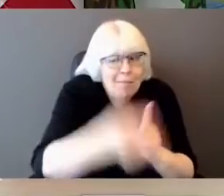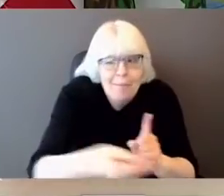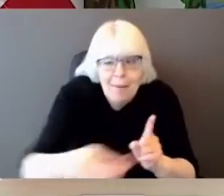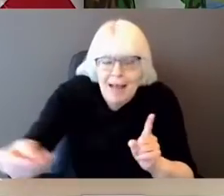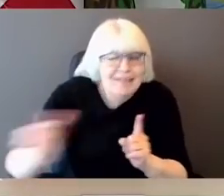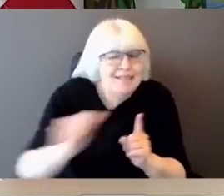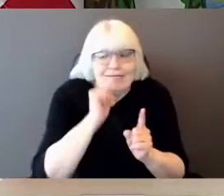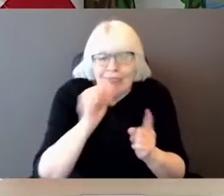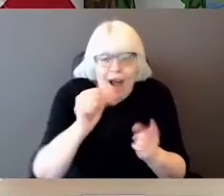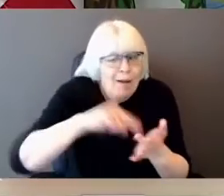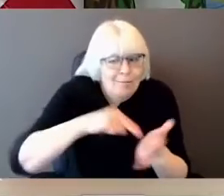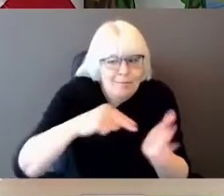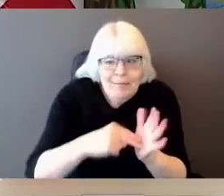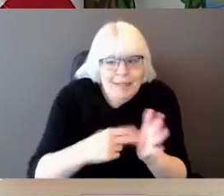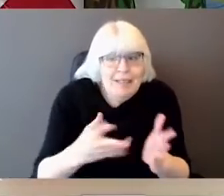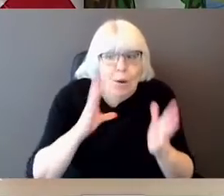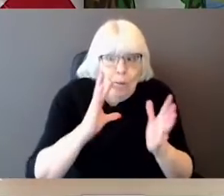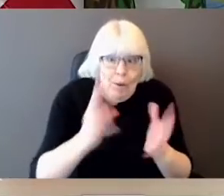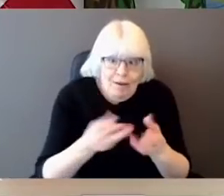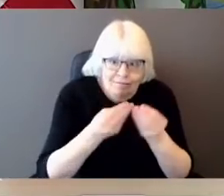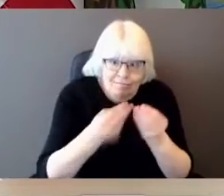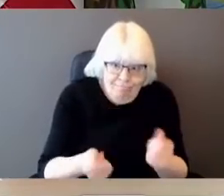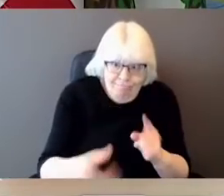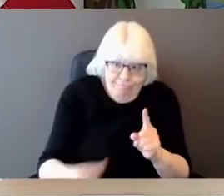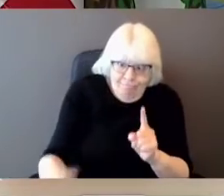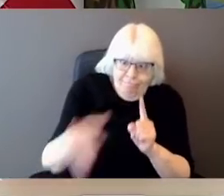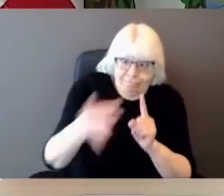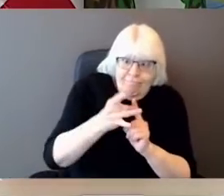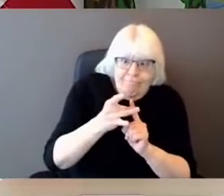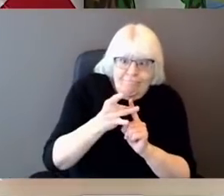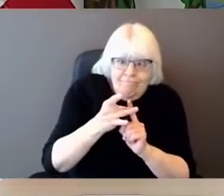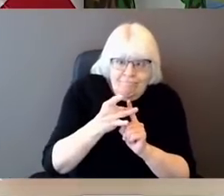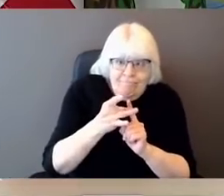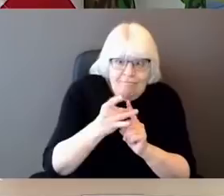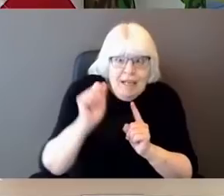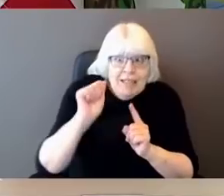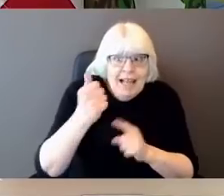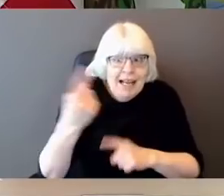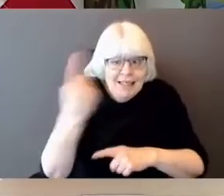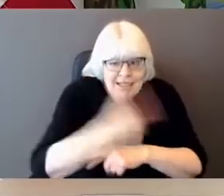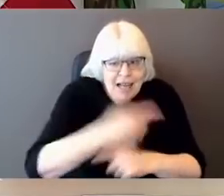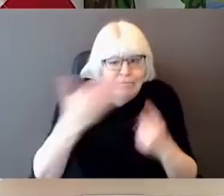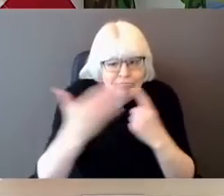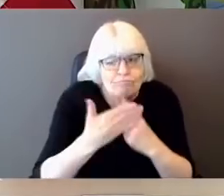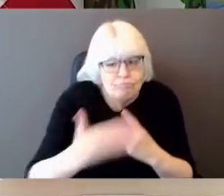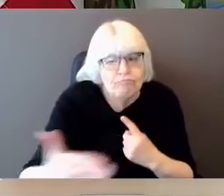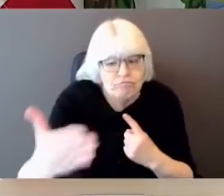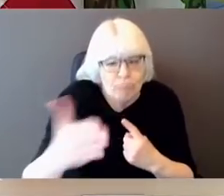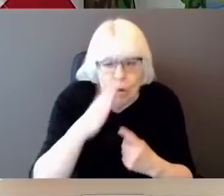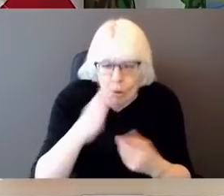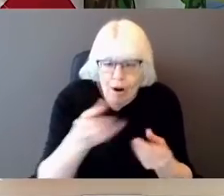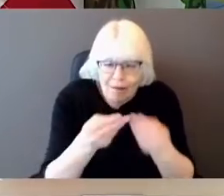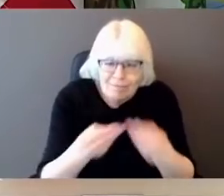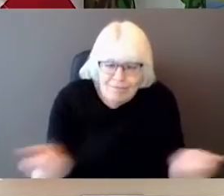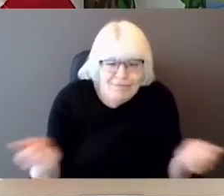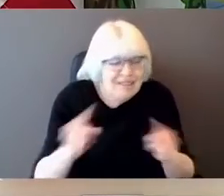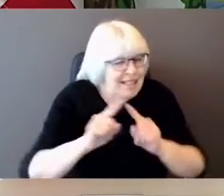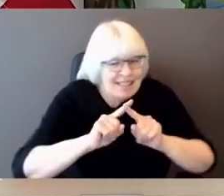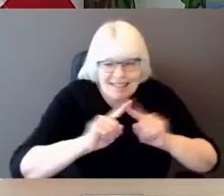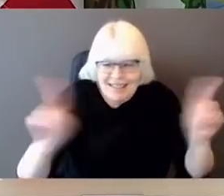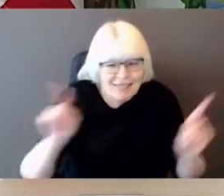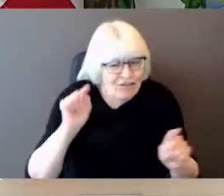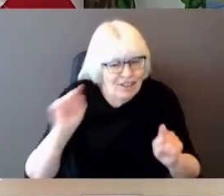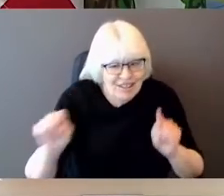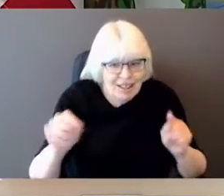passed since the date of the positive COVID-19 test. And this same language and terminology is used for reporting across